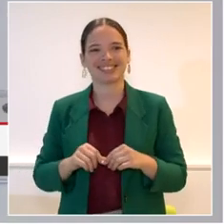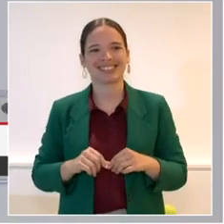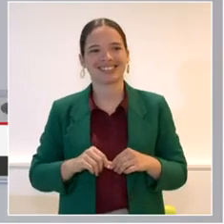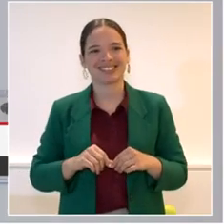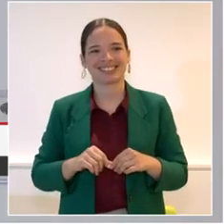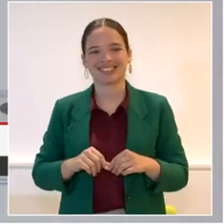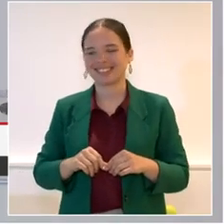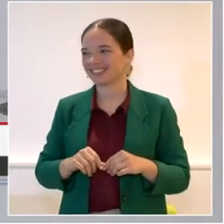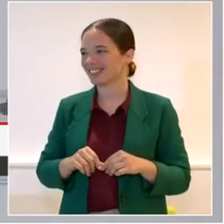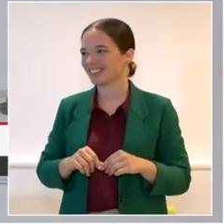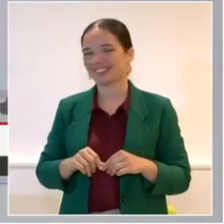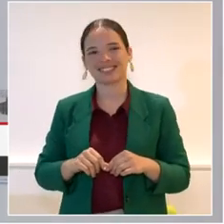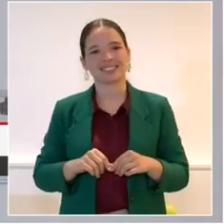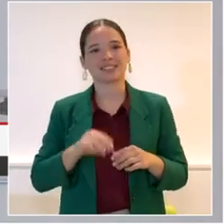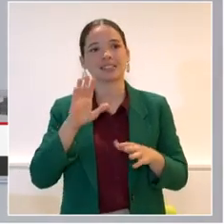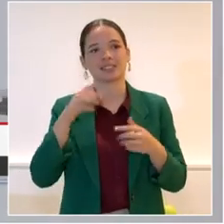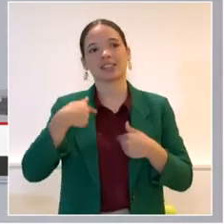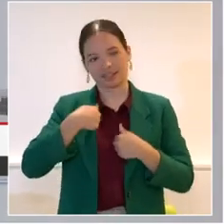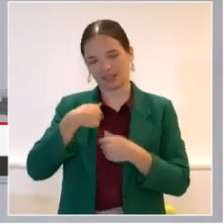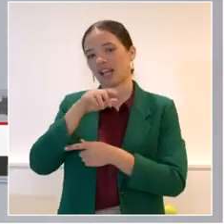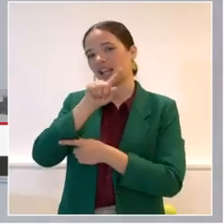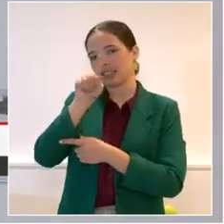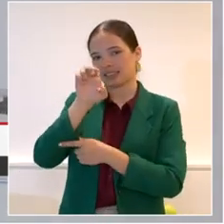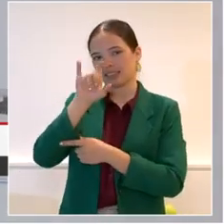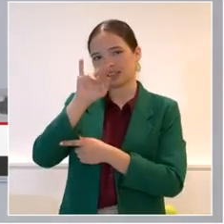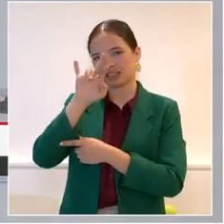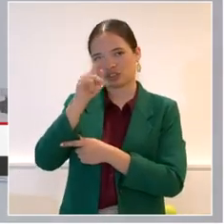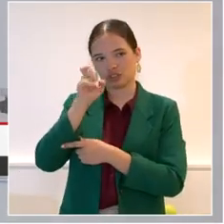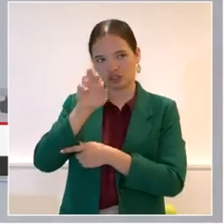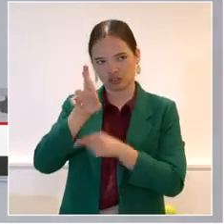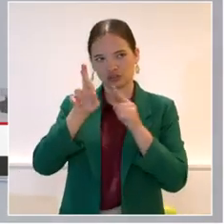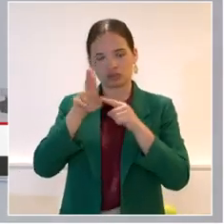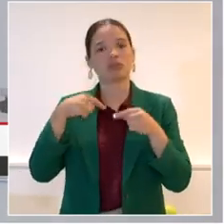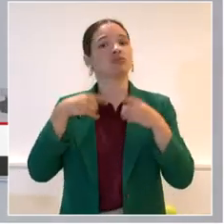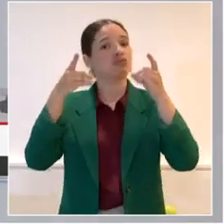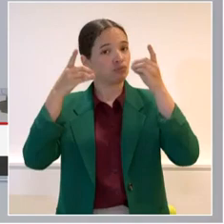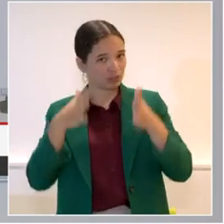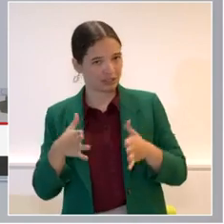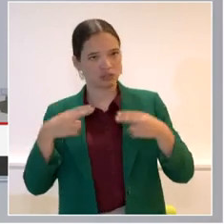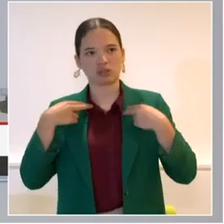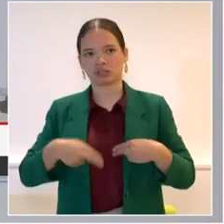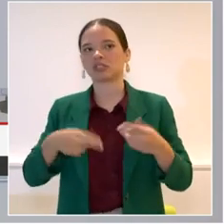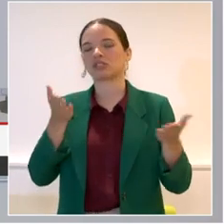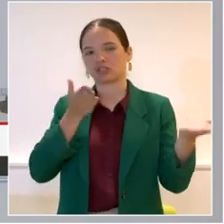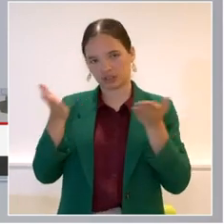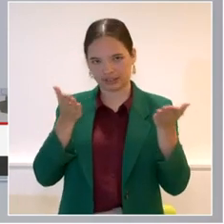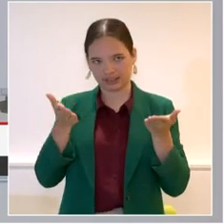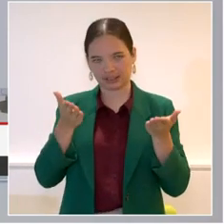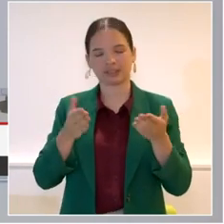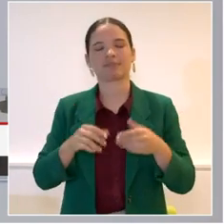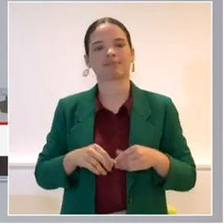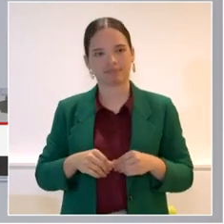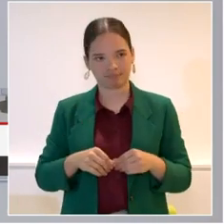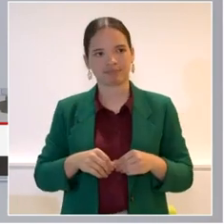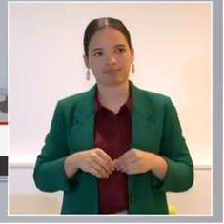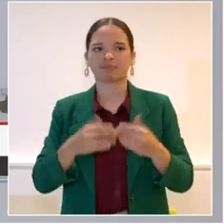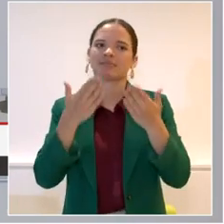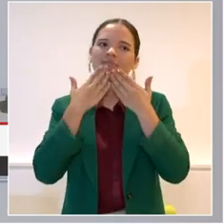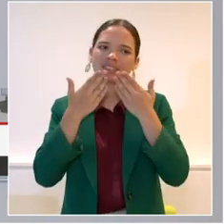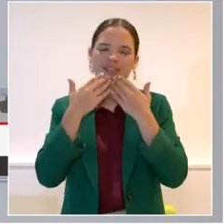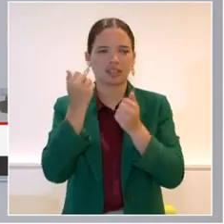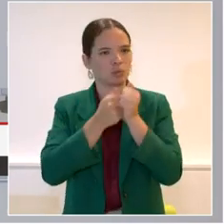I'm Laura Zeilinger, Director of the Department of Human Services. I want to thank our mayor, our council members, Councilmember Nadeau,